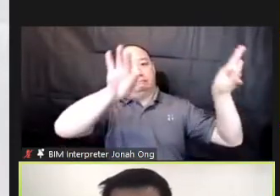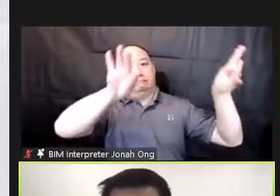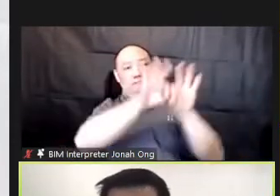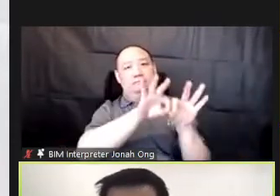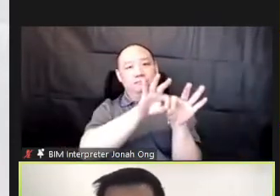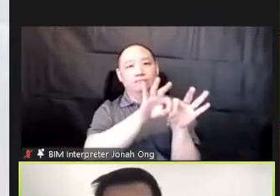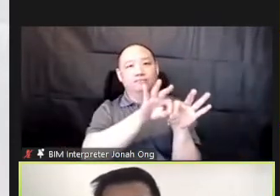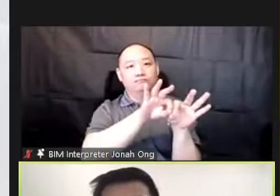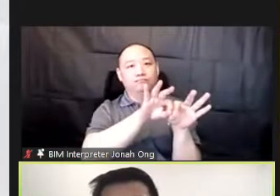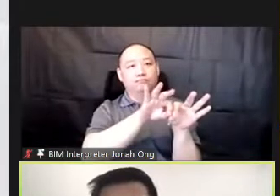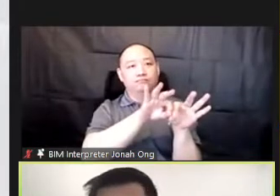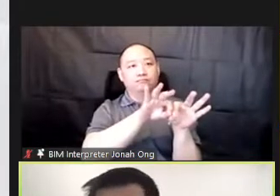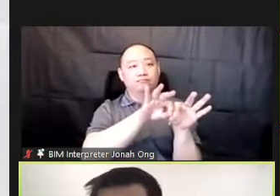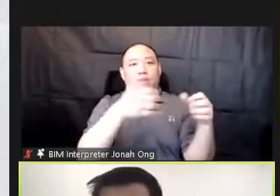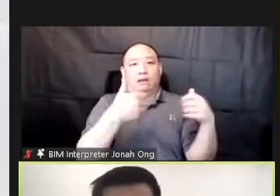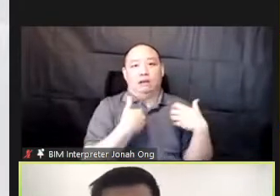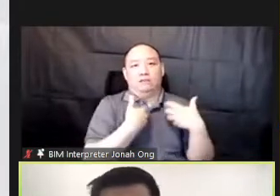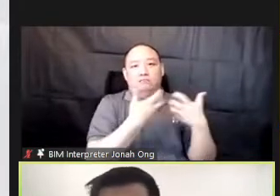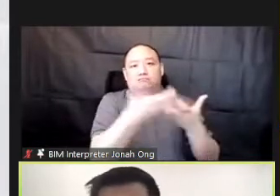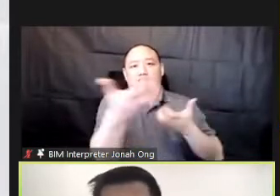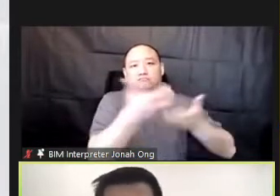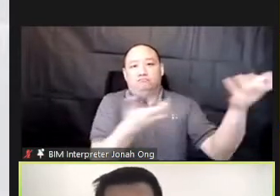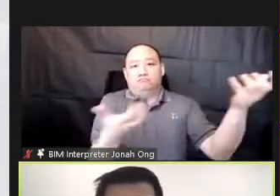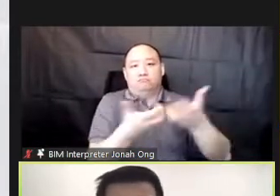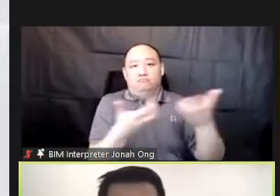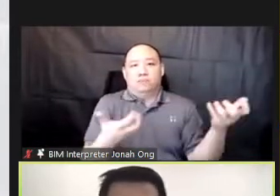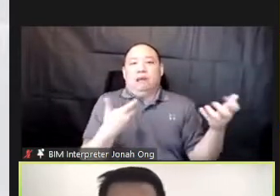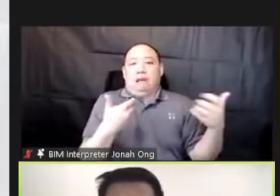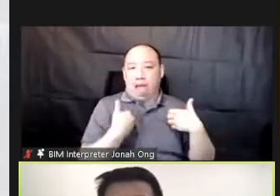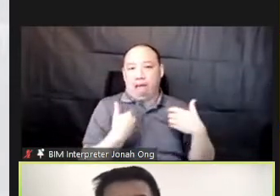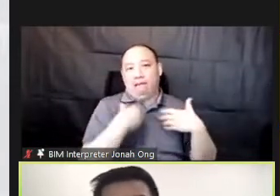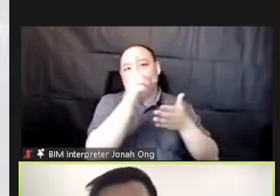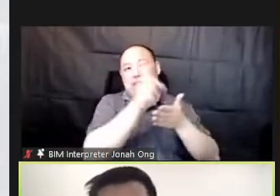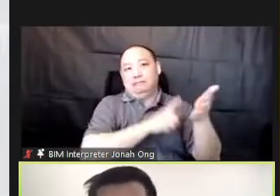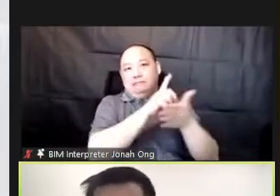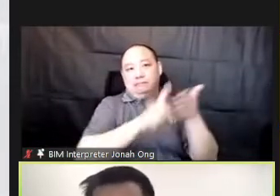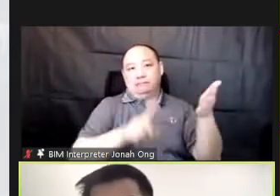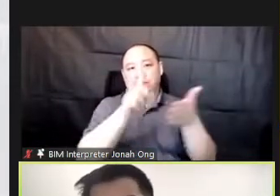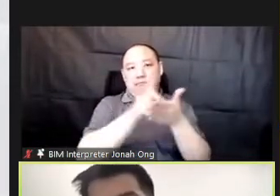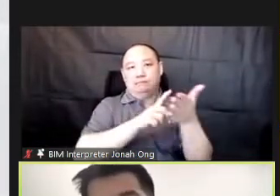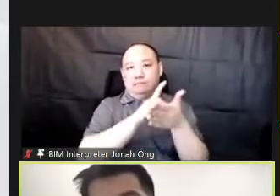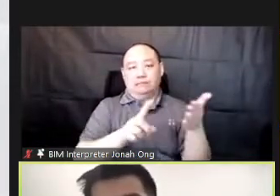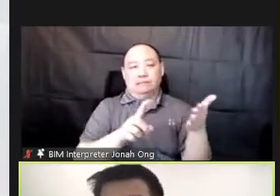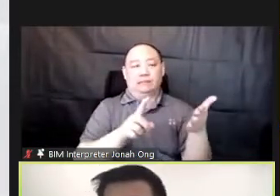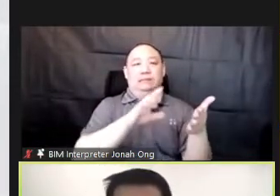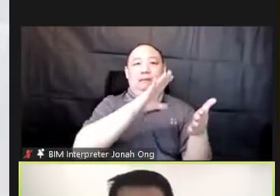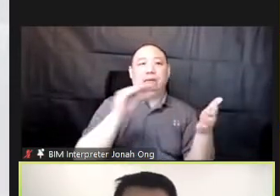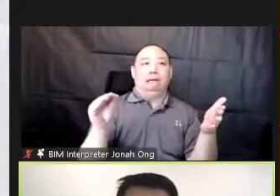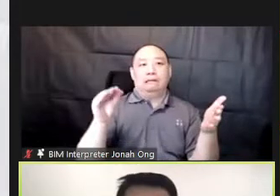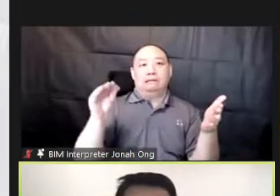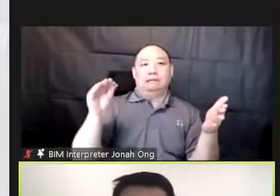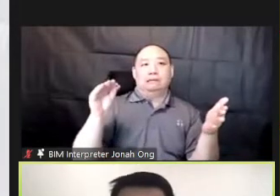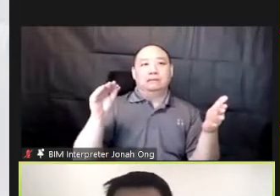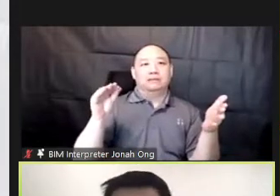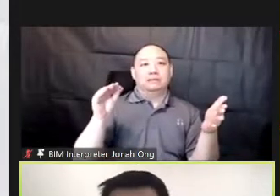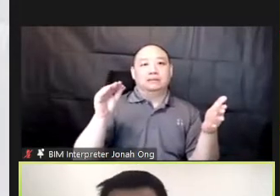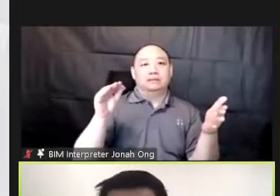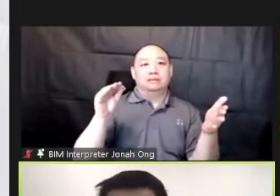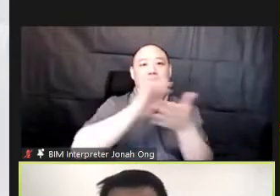and self-segregation. Obviously, there's also discrimination in education, and we know it's getting worse. And we know in Architects University, we